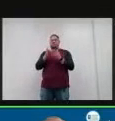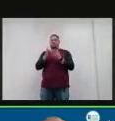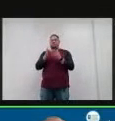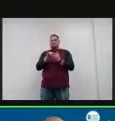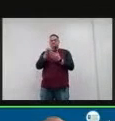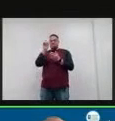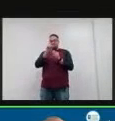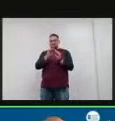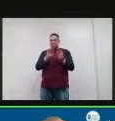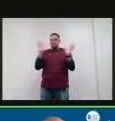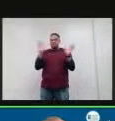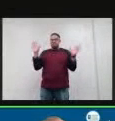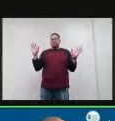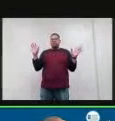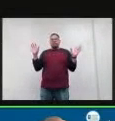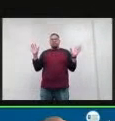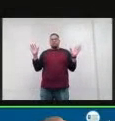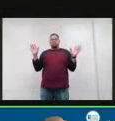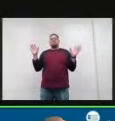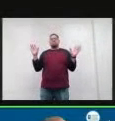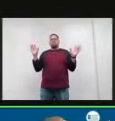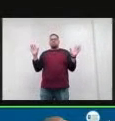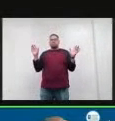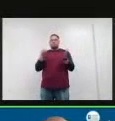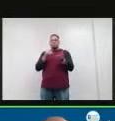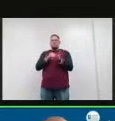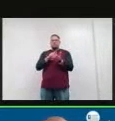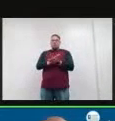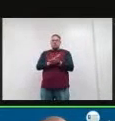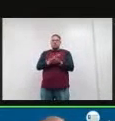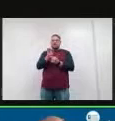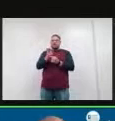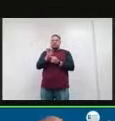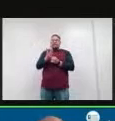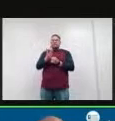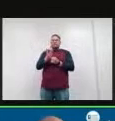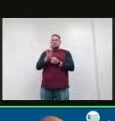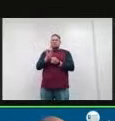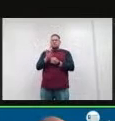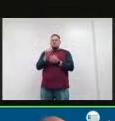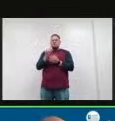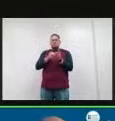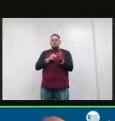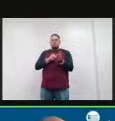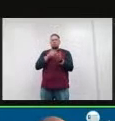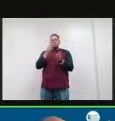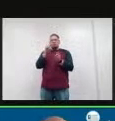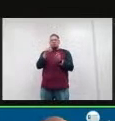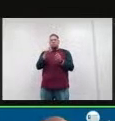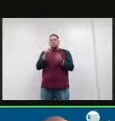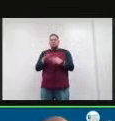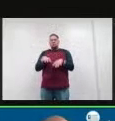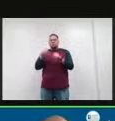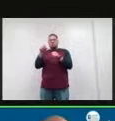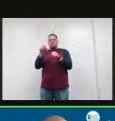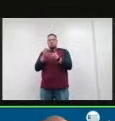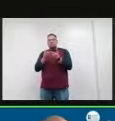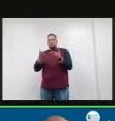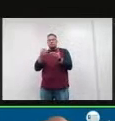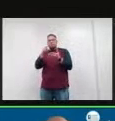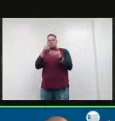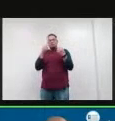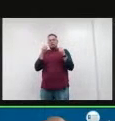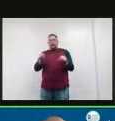clear, and it would be recorded in the minutes, because when you take up an item, you have an opportunity for